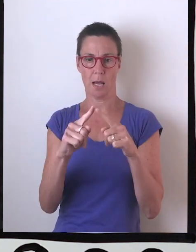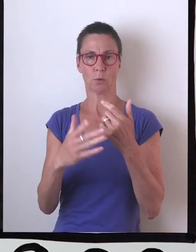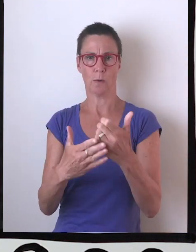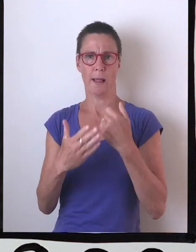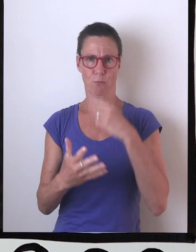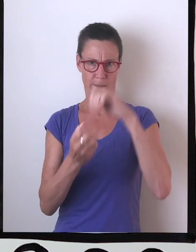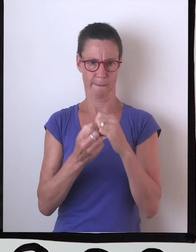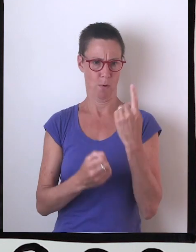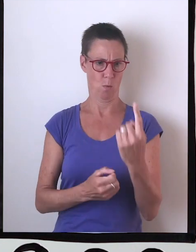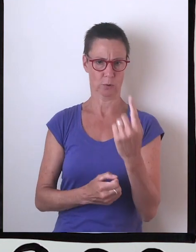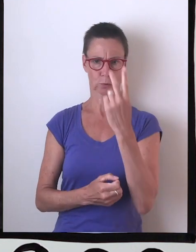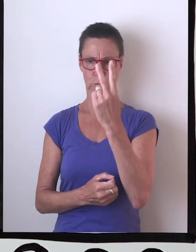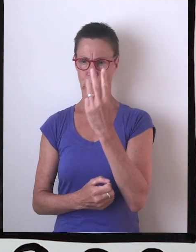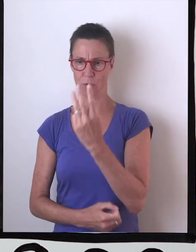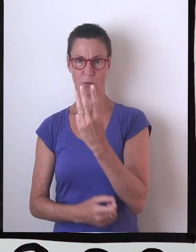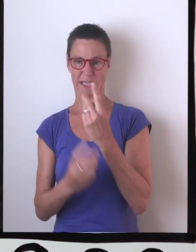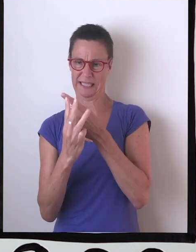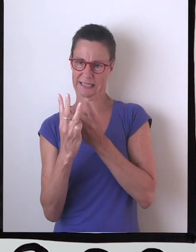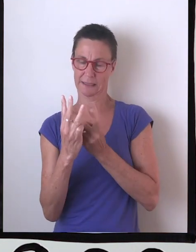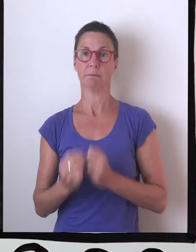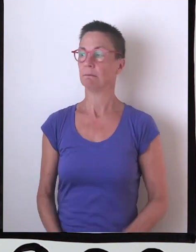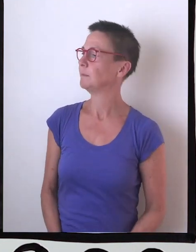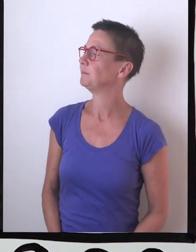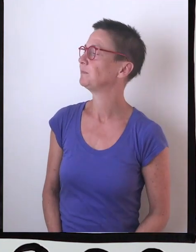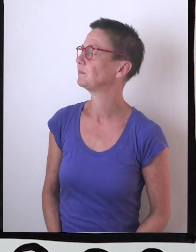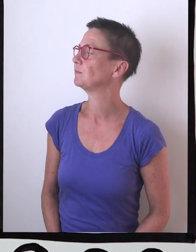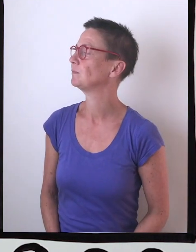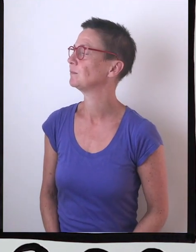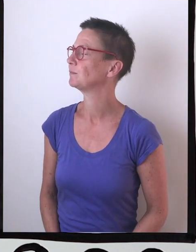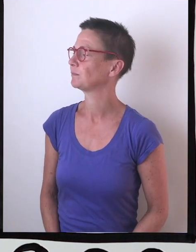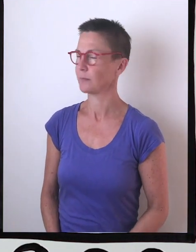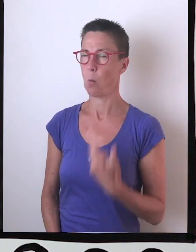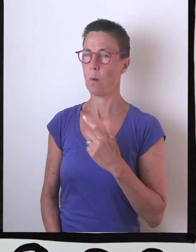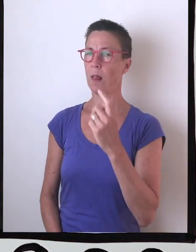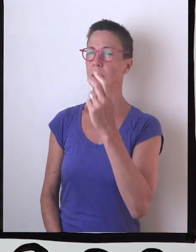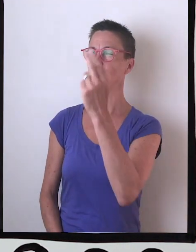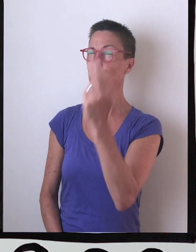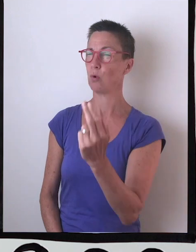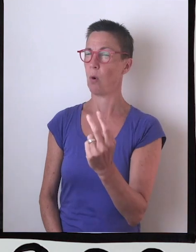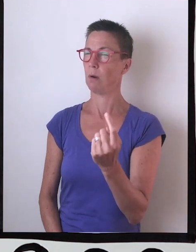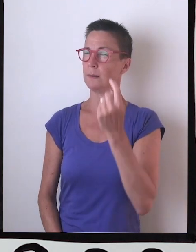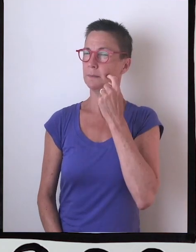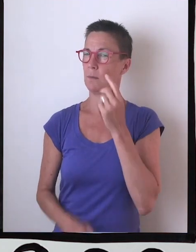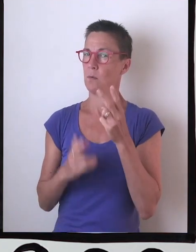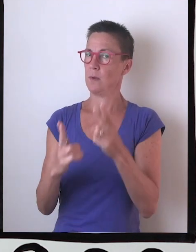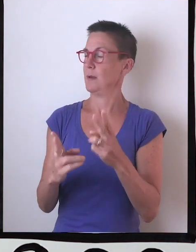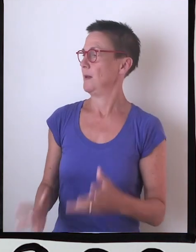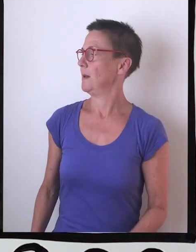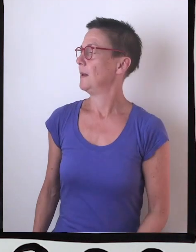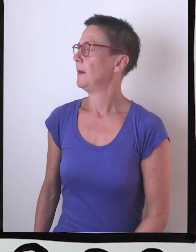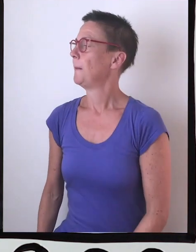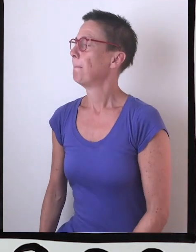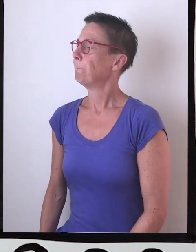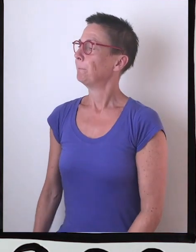to help us remember that there's three different bits. So first let's draw, could you hold that for me please, Dan? Just hold the paper on there. Okay, a little bit